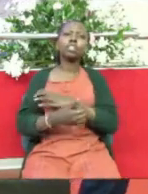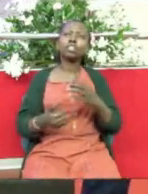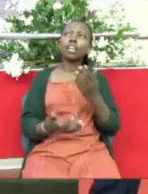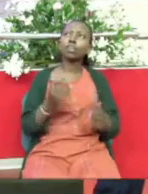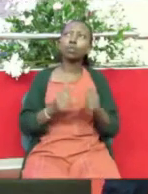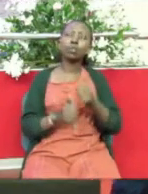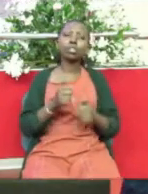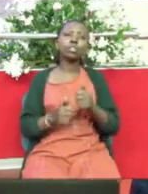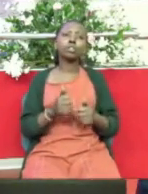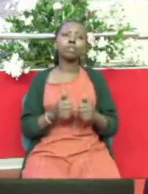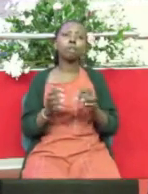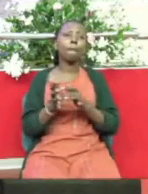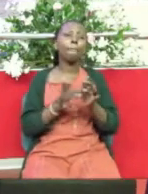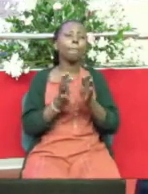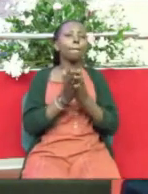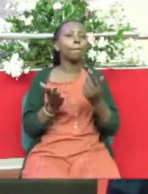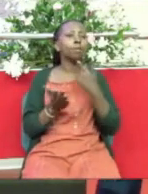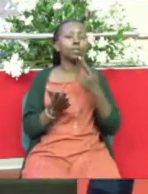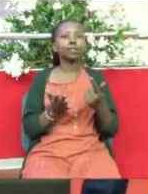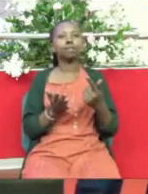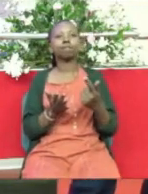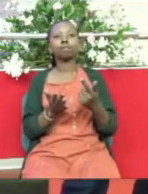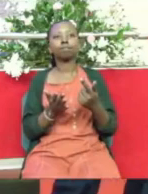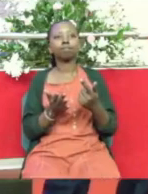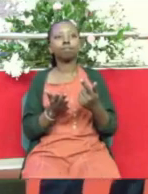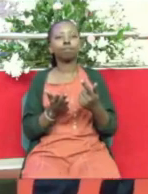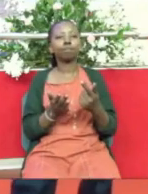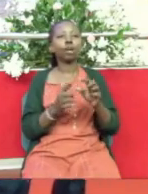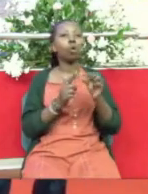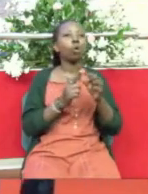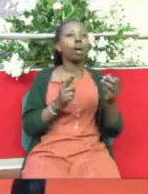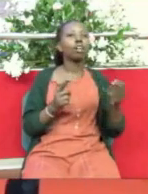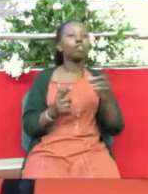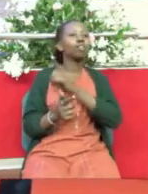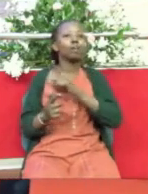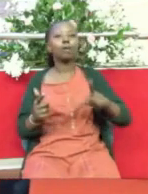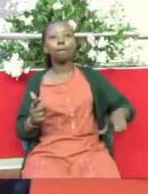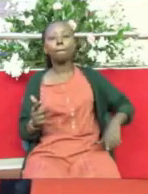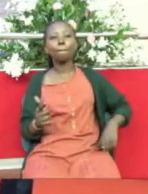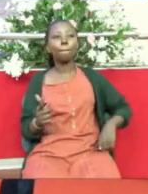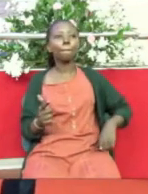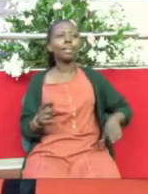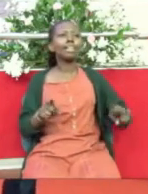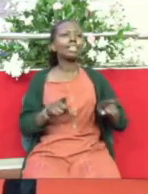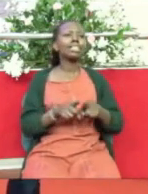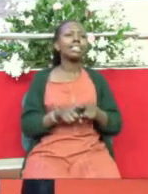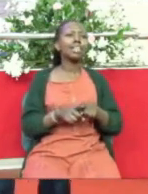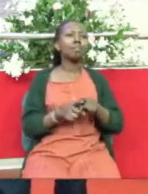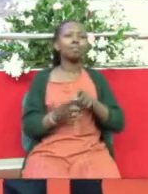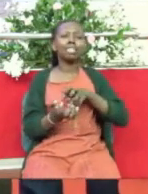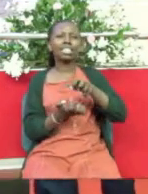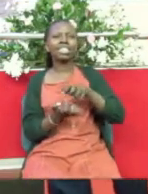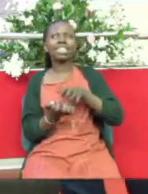The Bible tells me that the word of the Lord is sharper than a two-edged